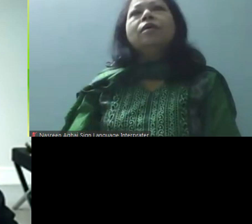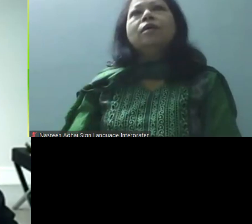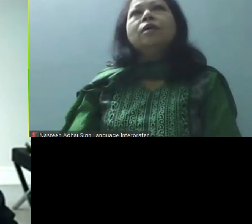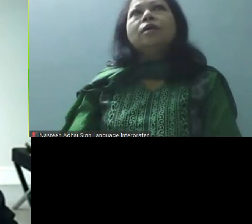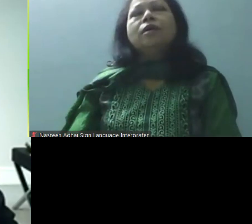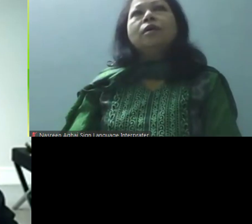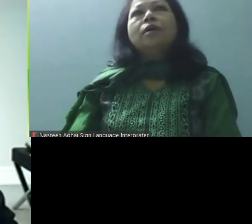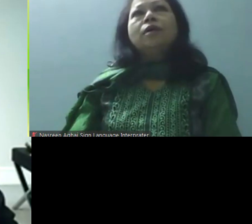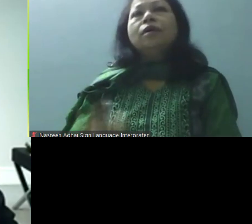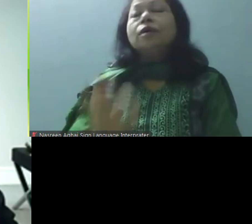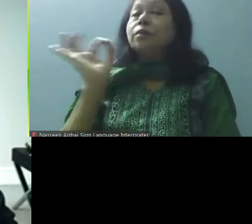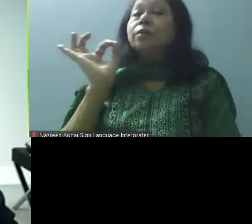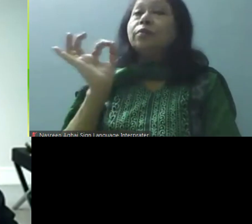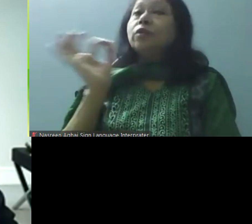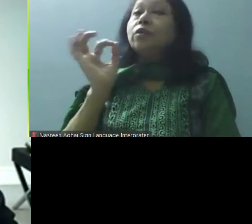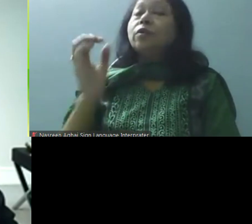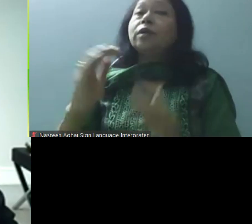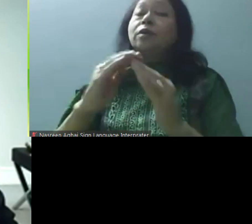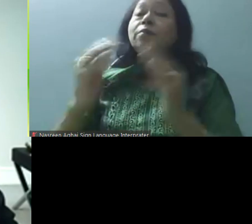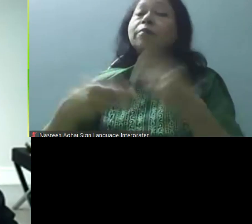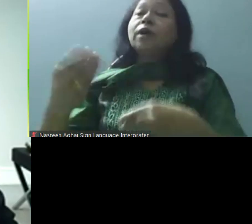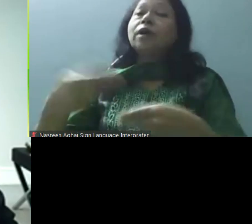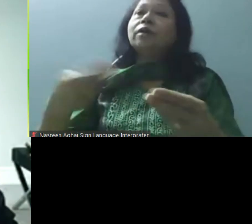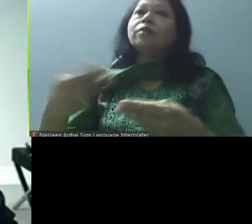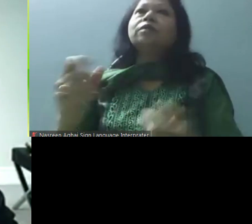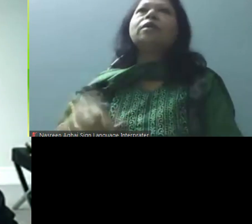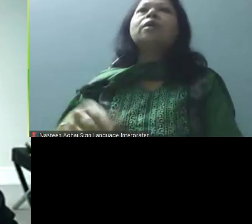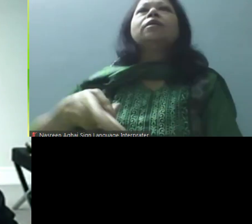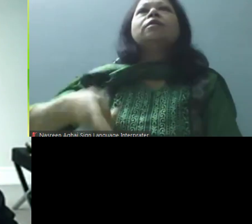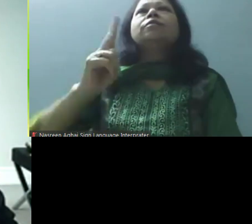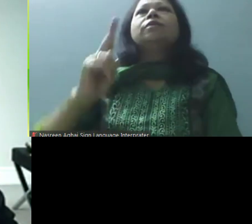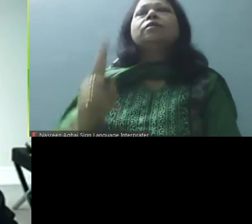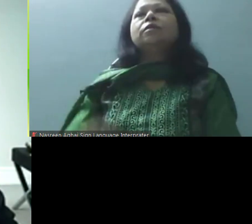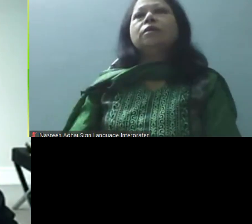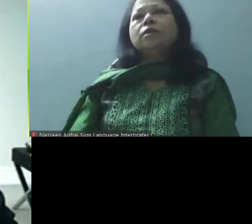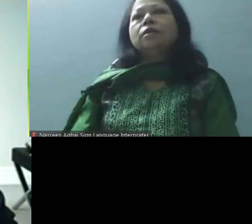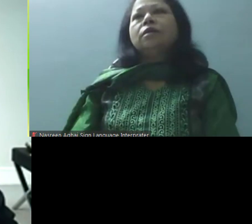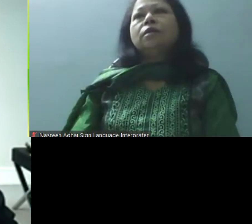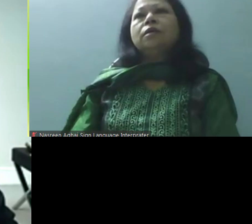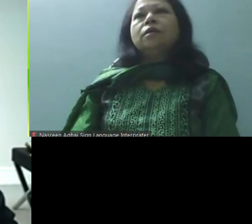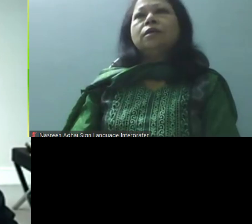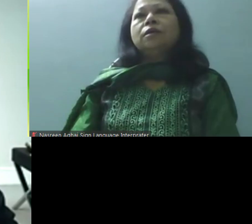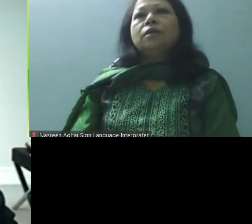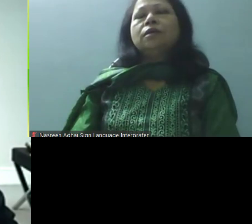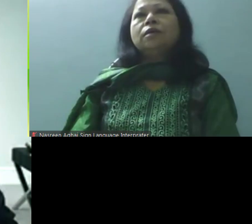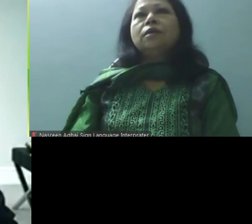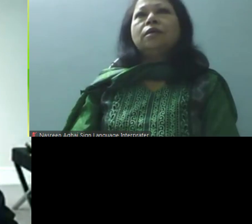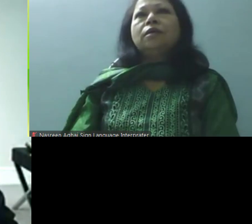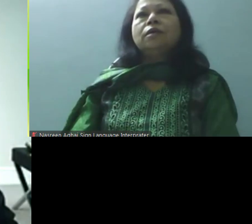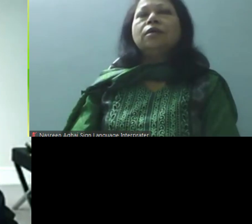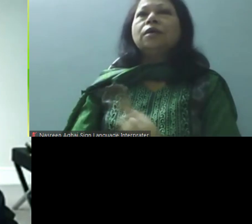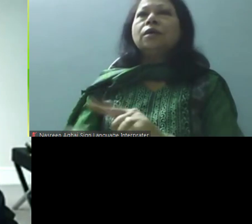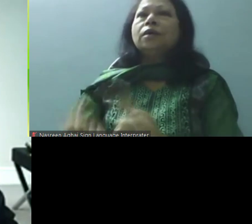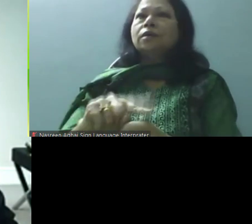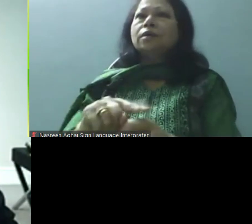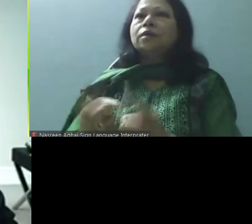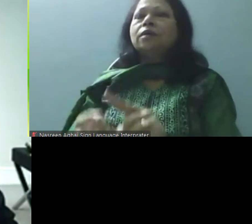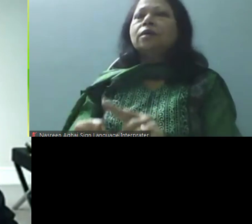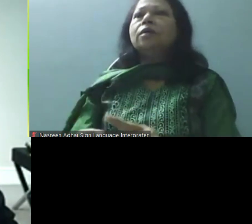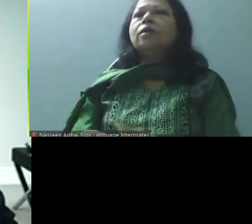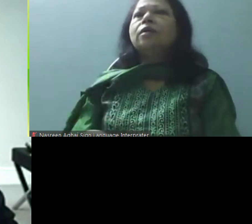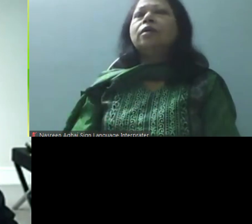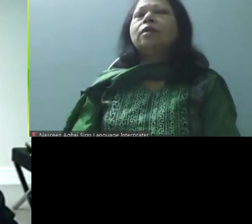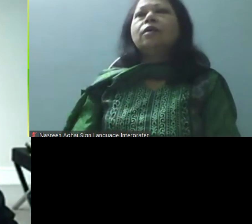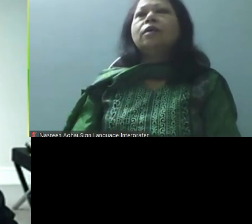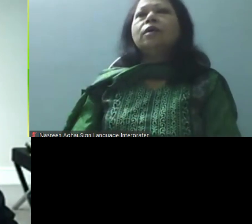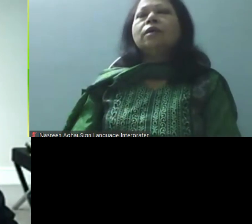the best on the market, and we can use it to utilize and change people's lives, and maybe we